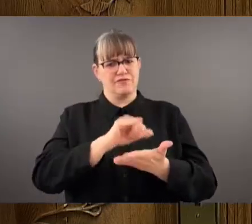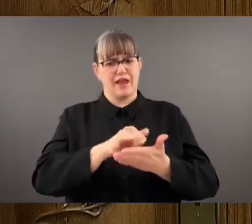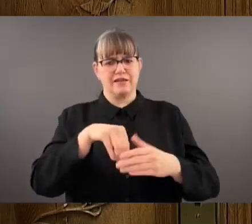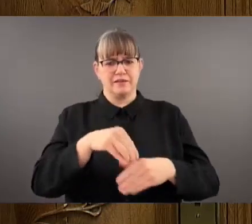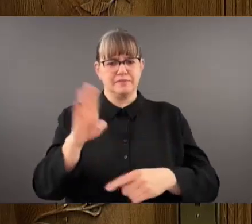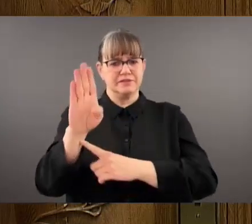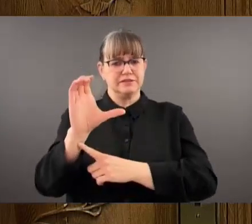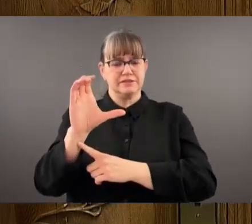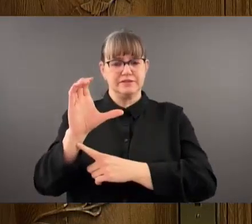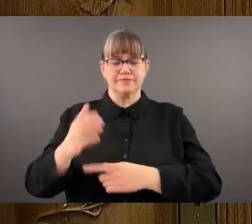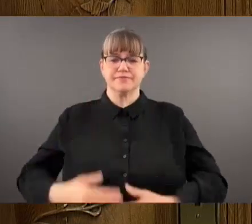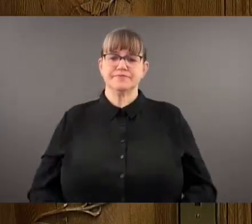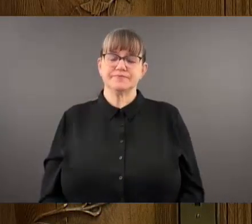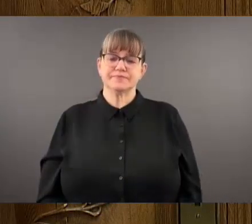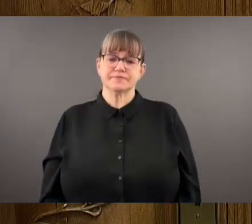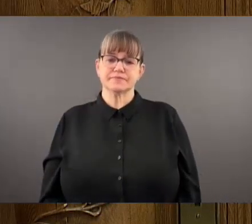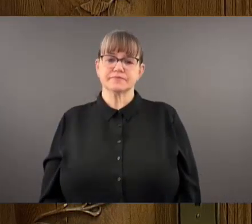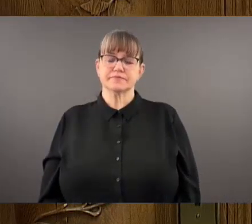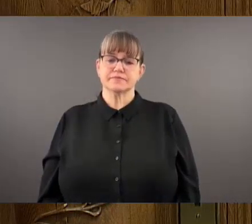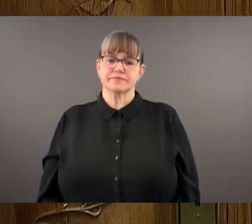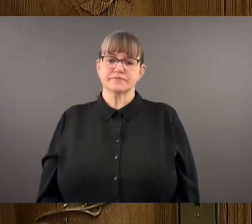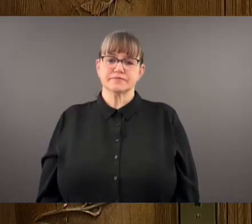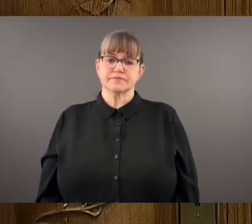Member for Skeena.